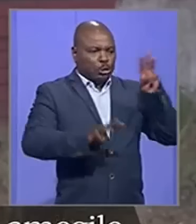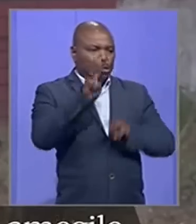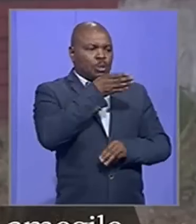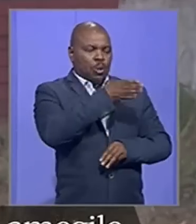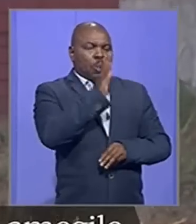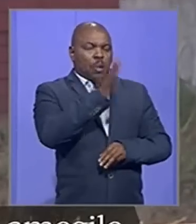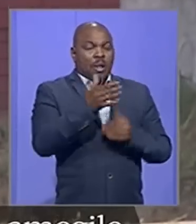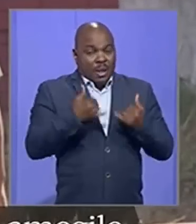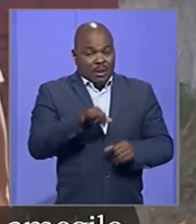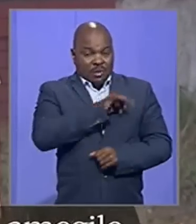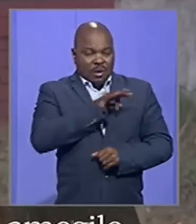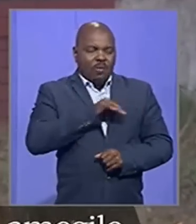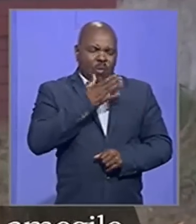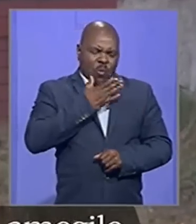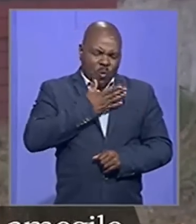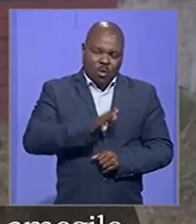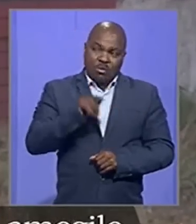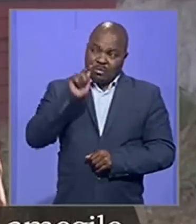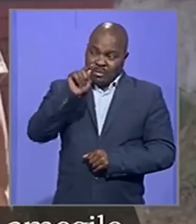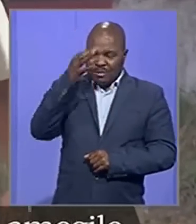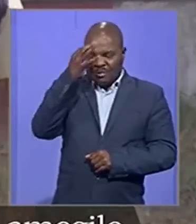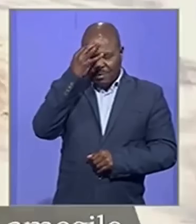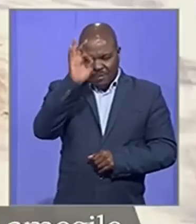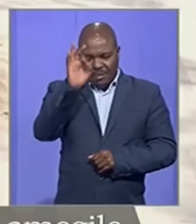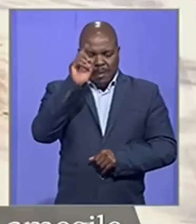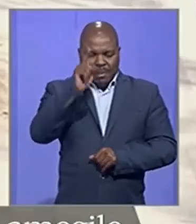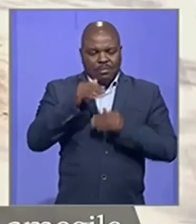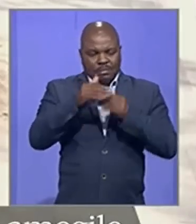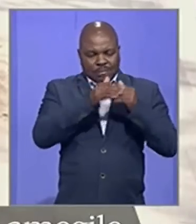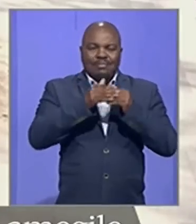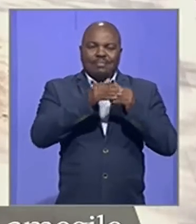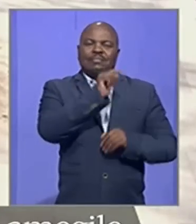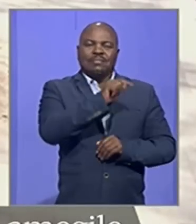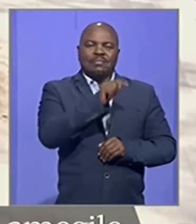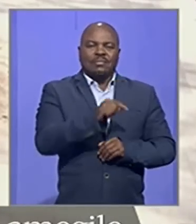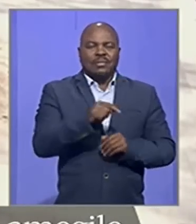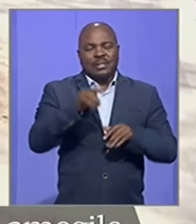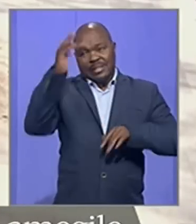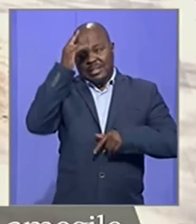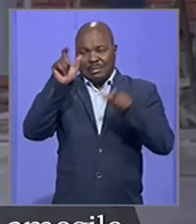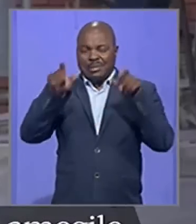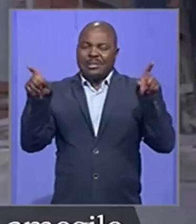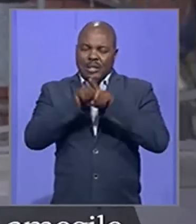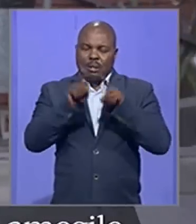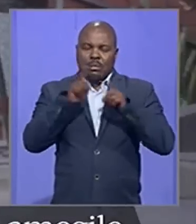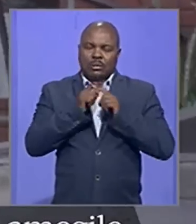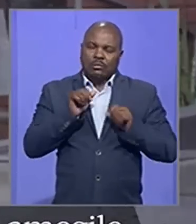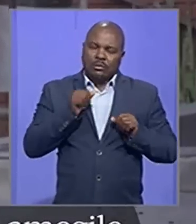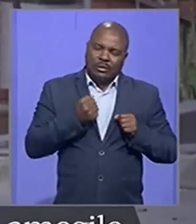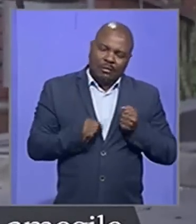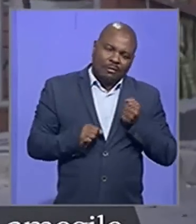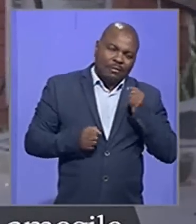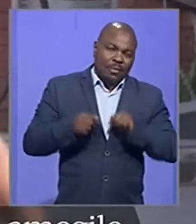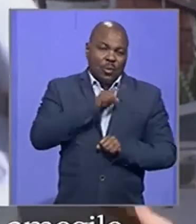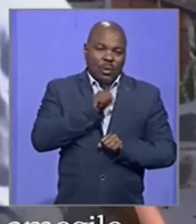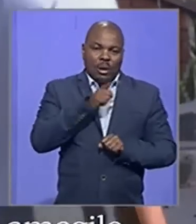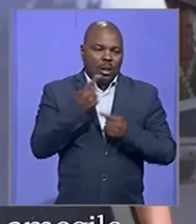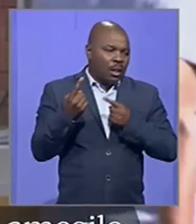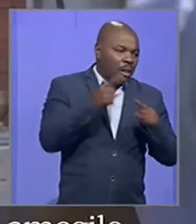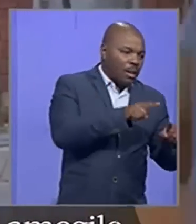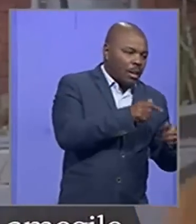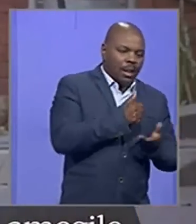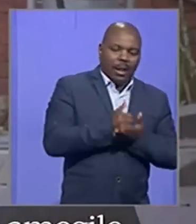nyaka gore polokego ya bona e fiwe šedi mo nakong ye. Balwetši le bona ba goga ka gara ba boditše gore ba boele morago ntle le go hwetša